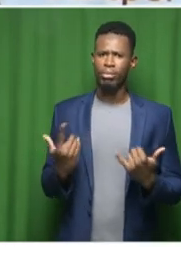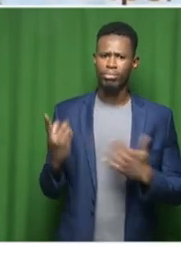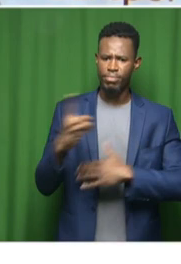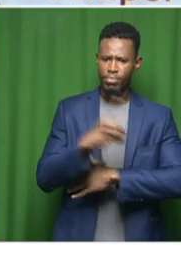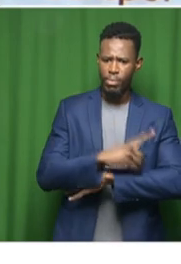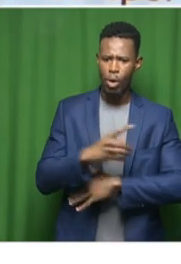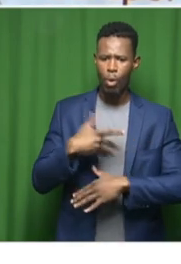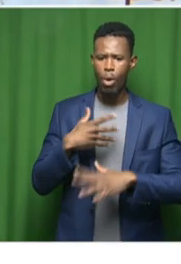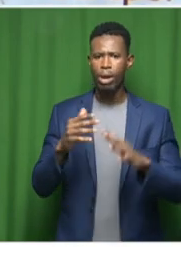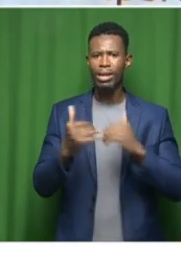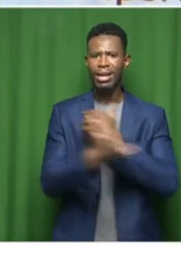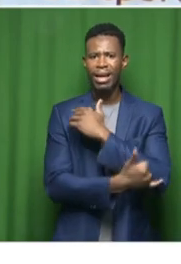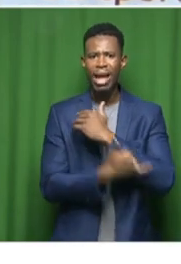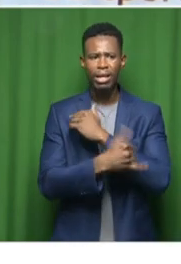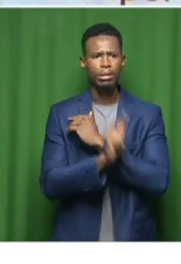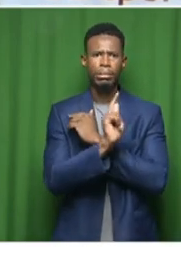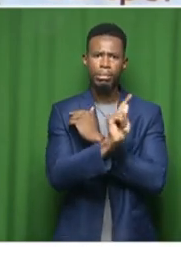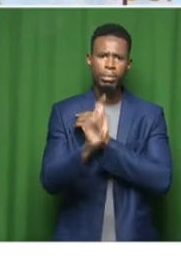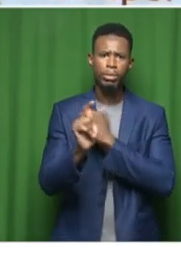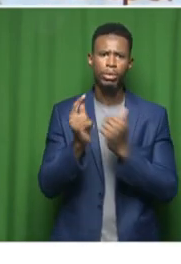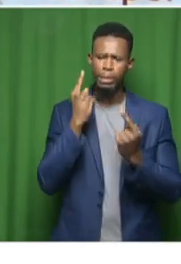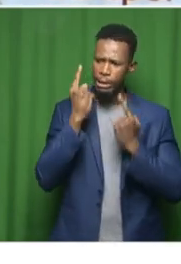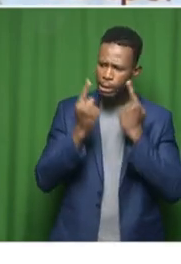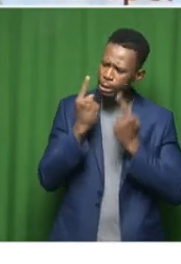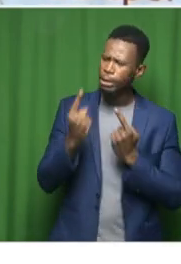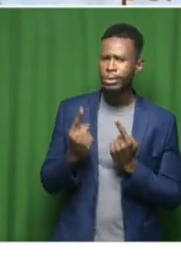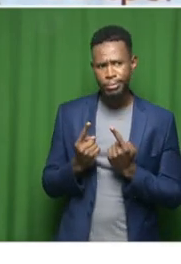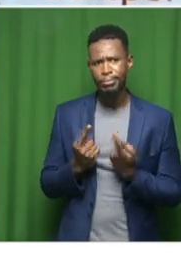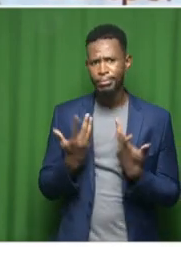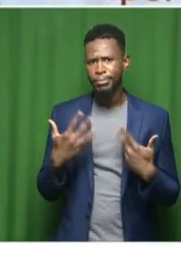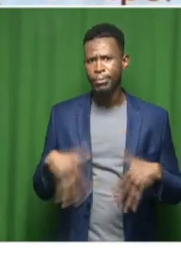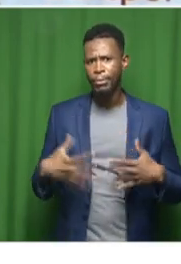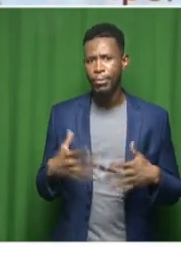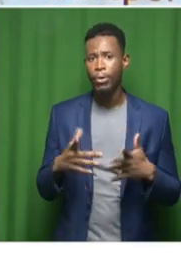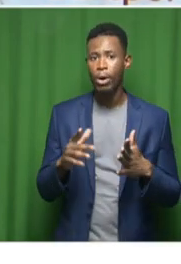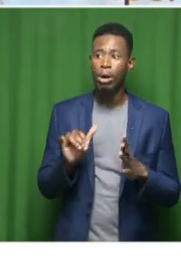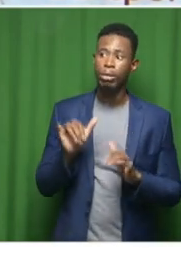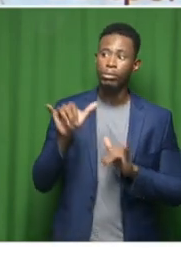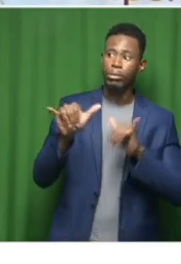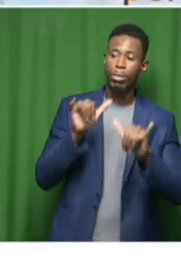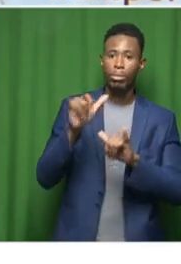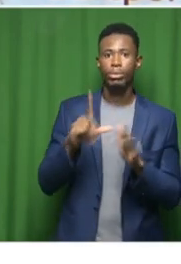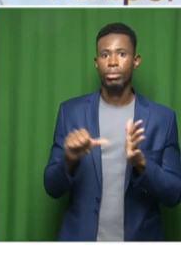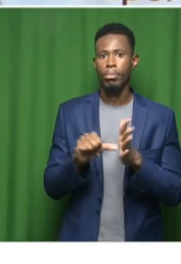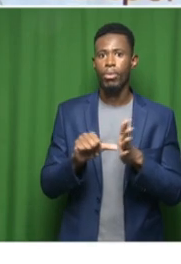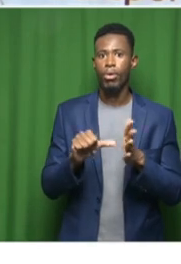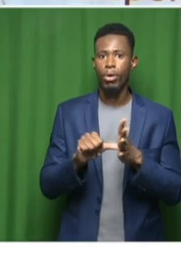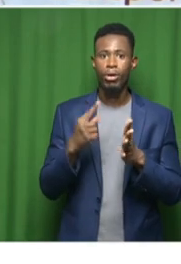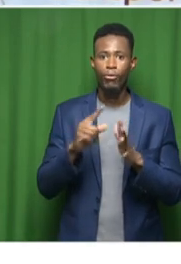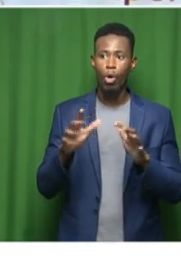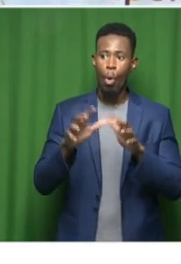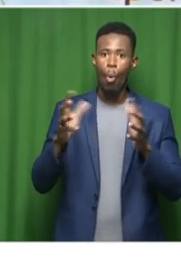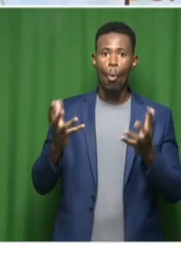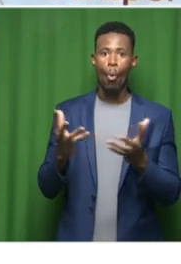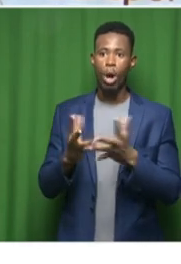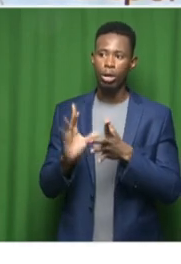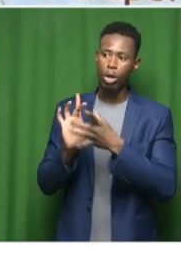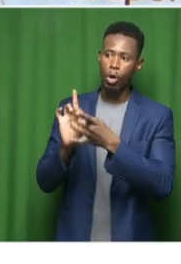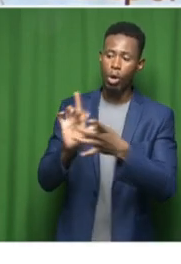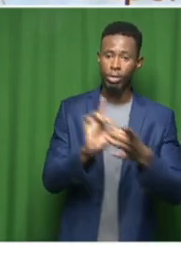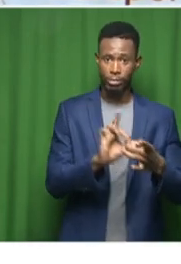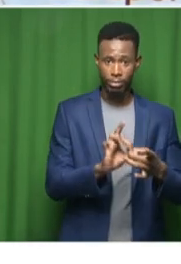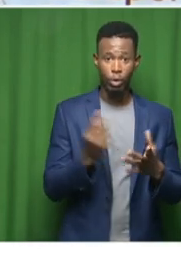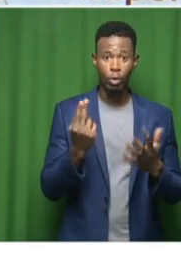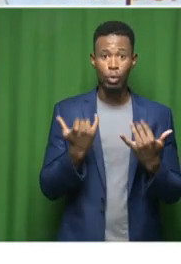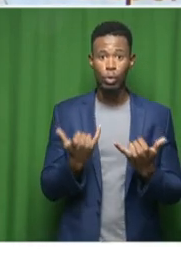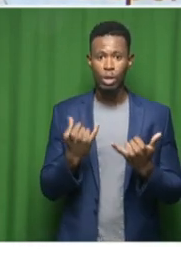get nations to reflect on the importance of civil aviation as a driver and an engine for global connectivity. And today is not all